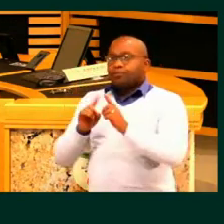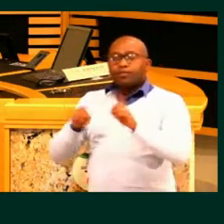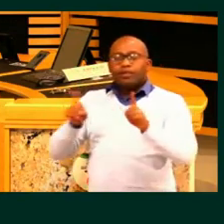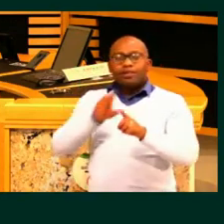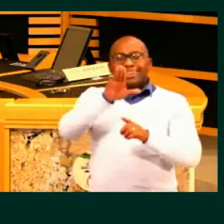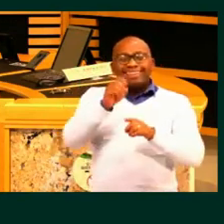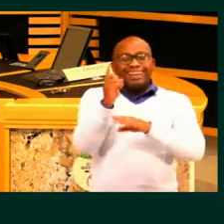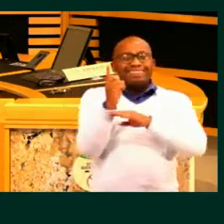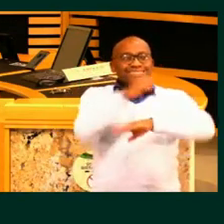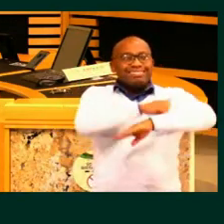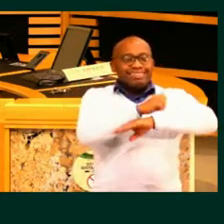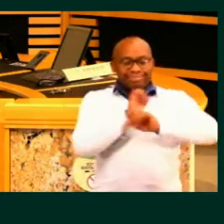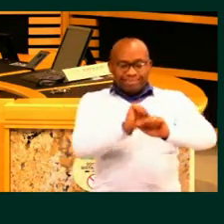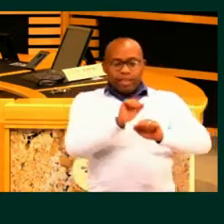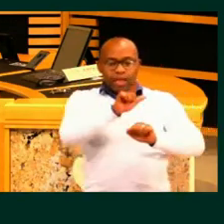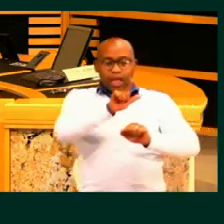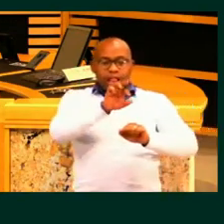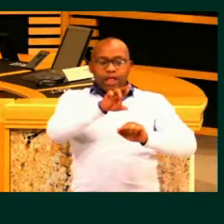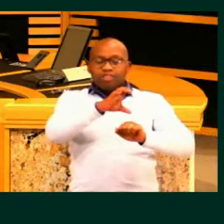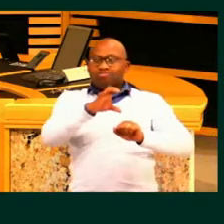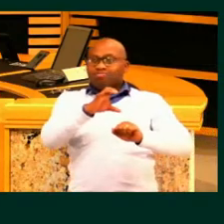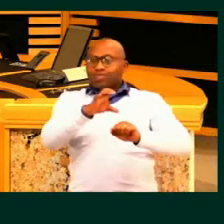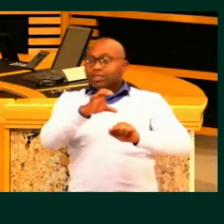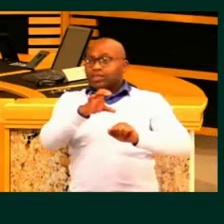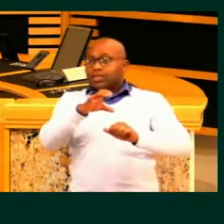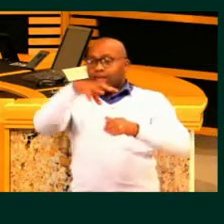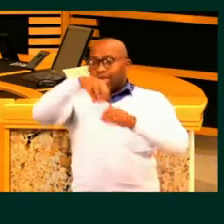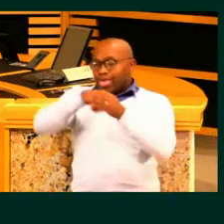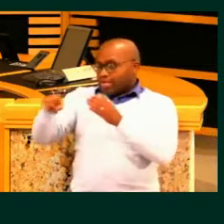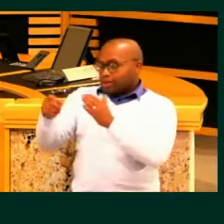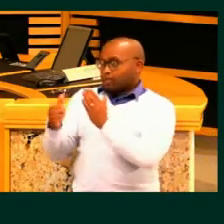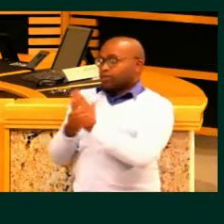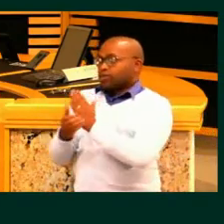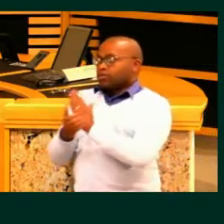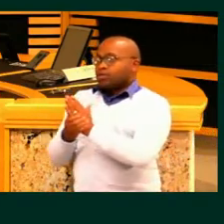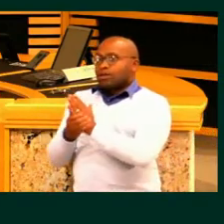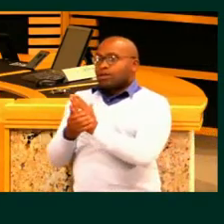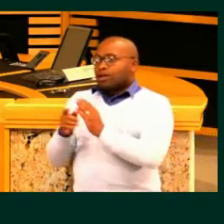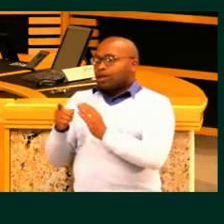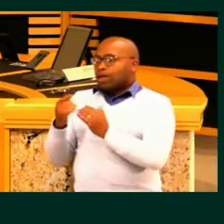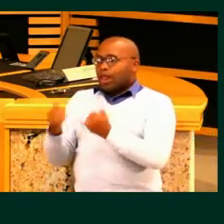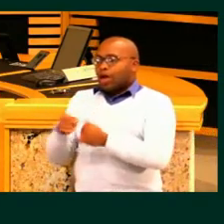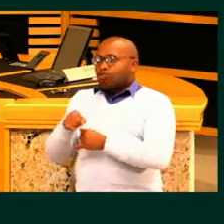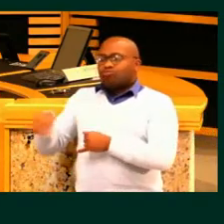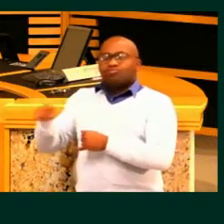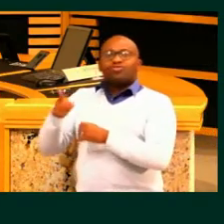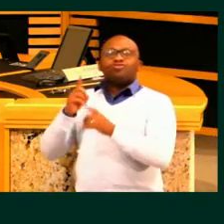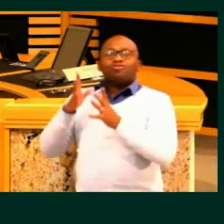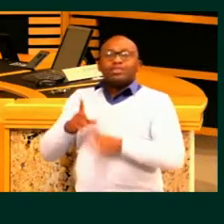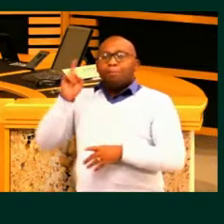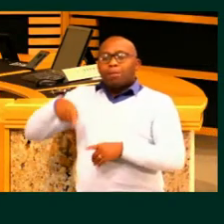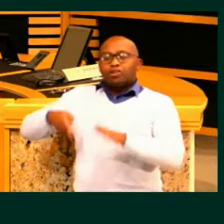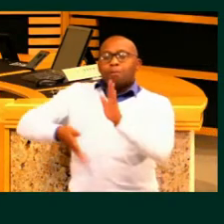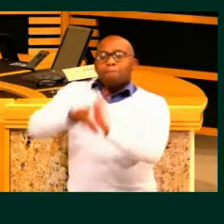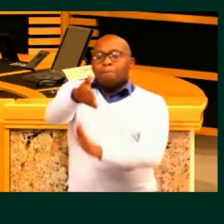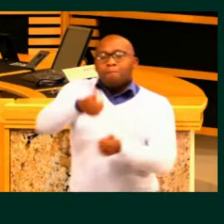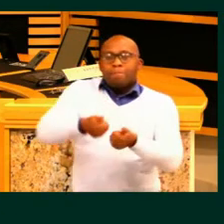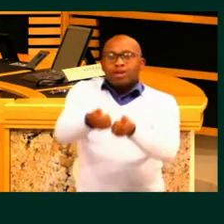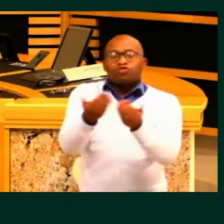and the department in the case those individual teachers must go back to school today